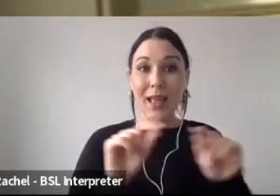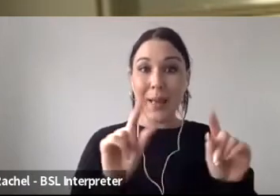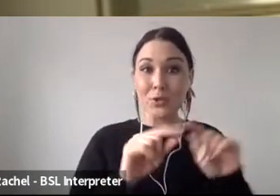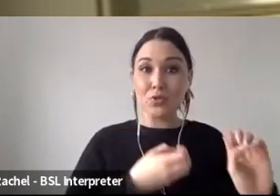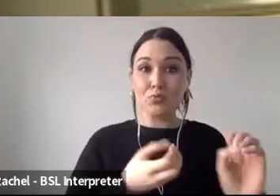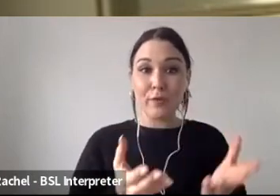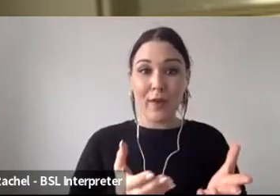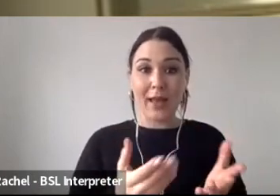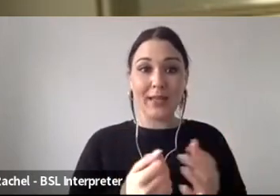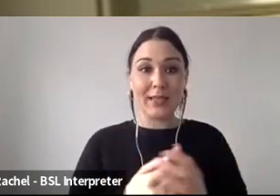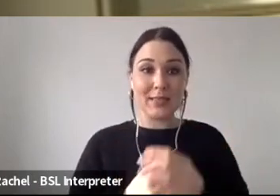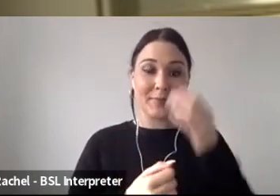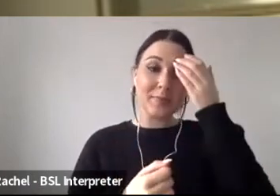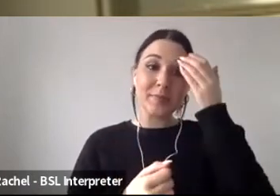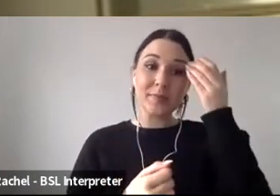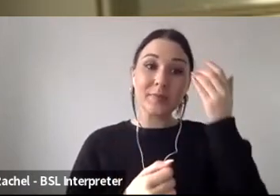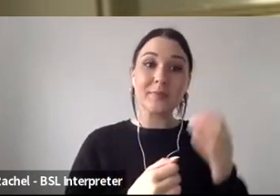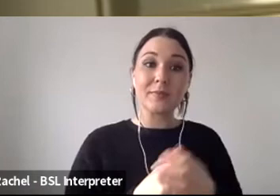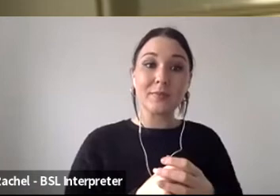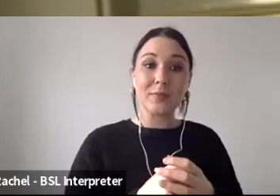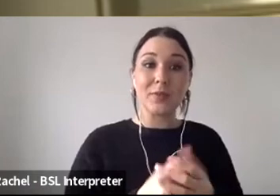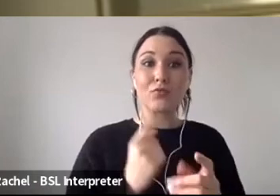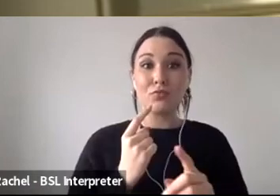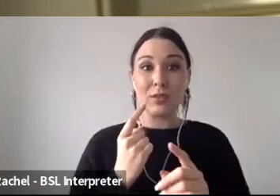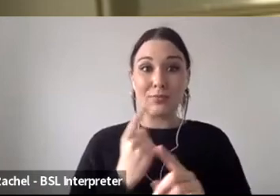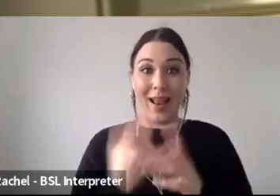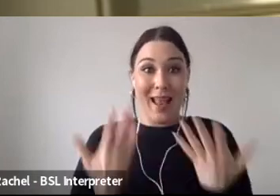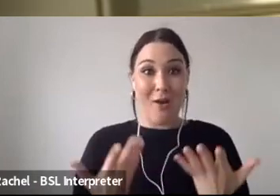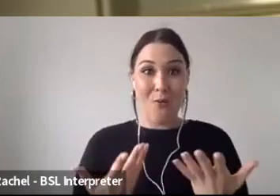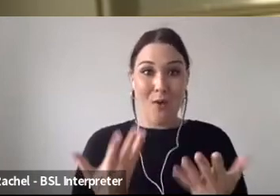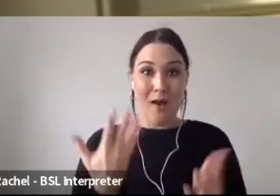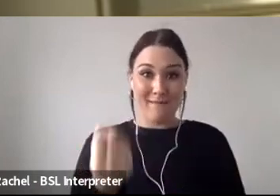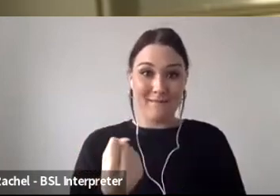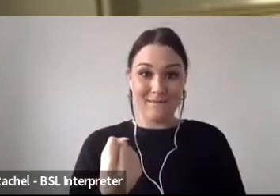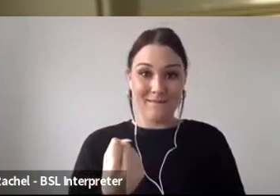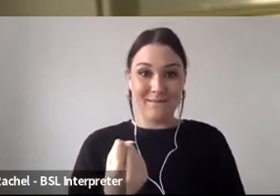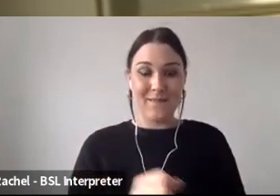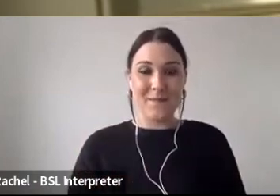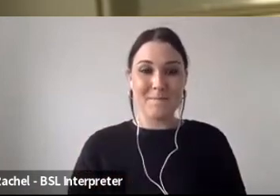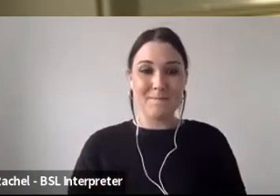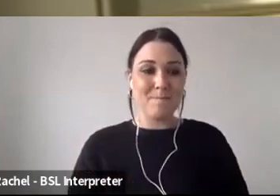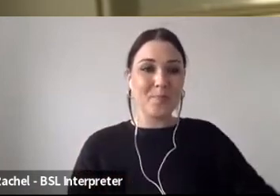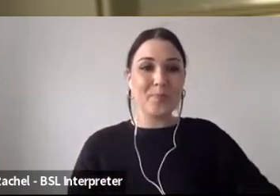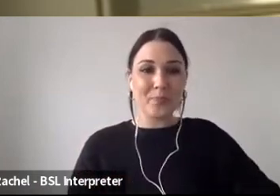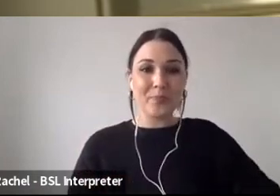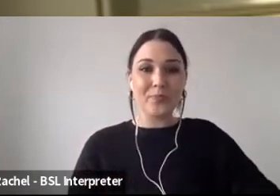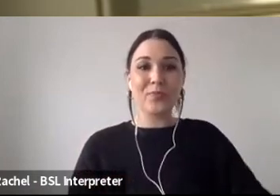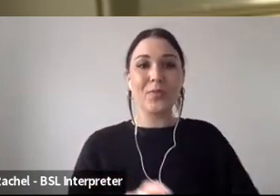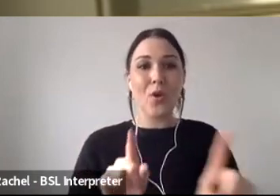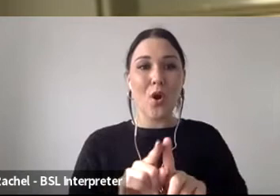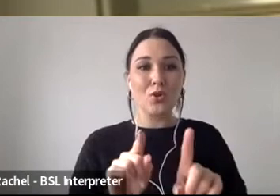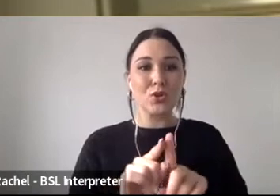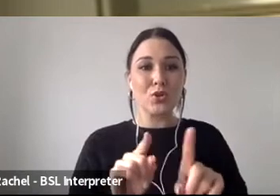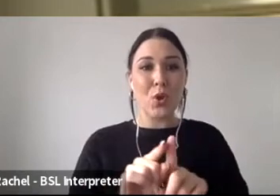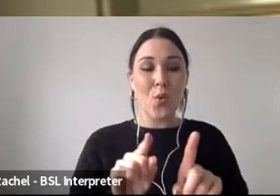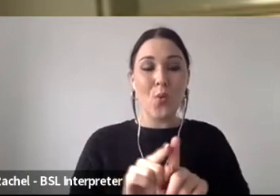the human captioning, for example, that we have right now. I also have the auto caption, which